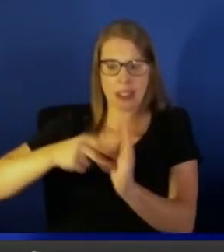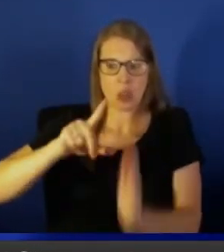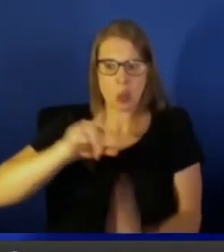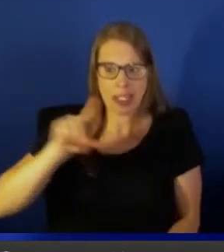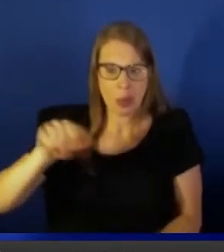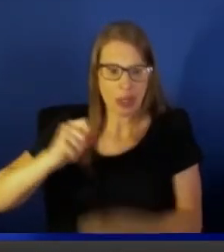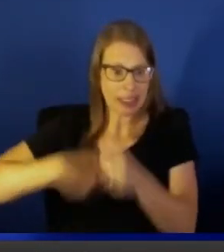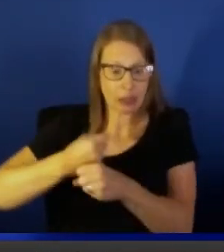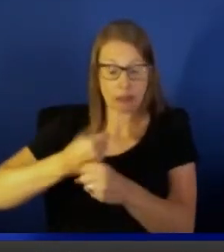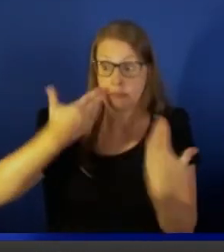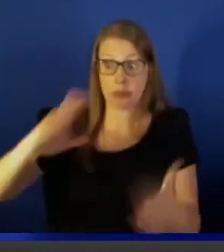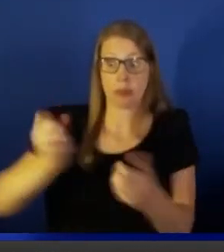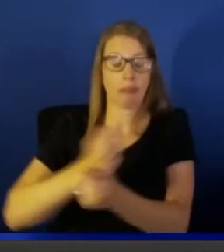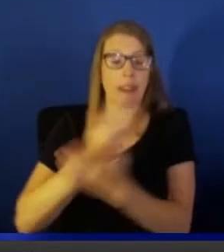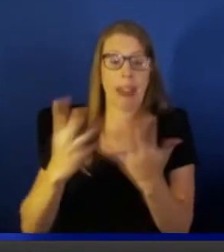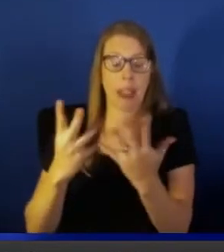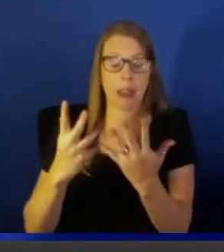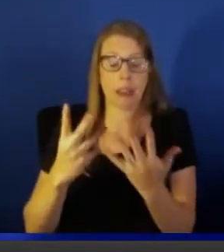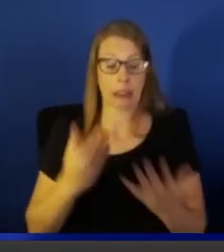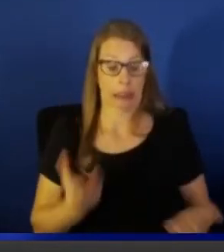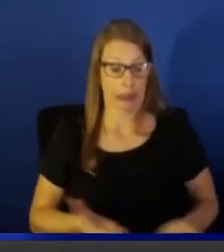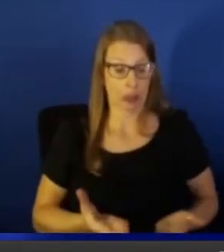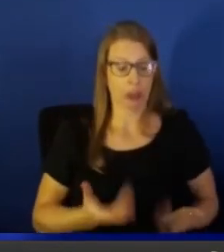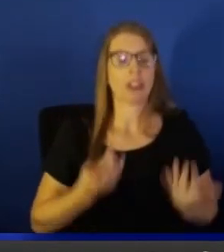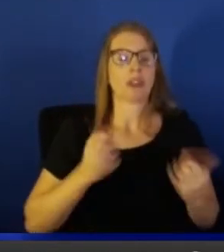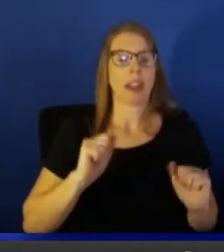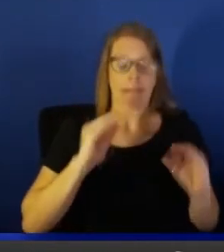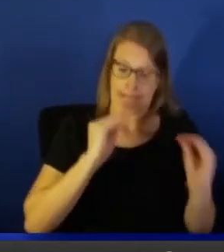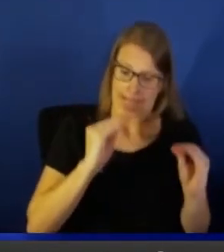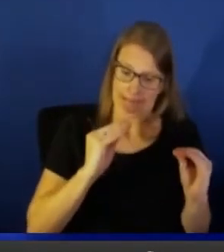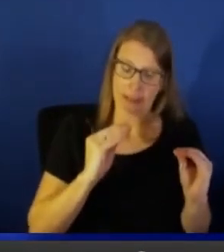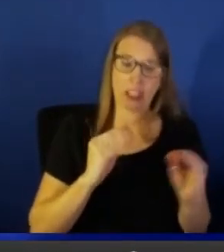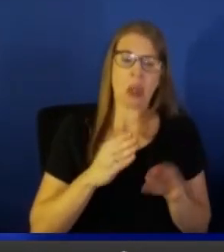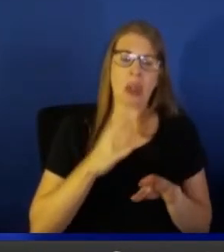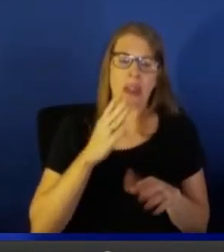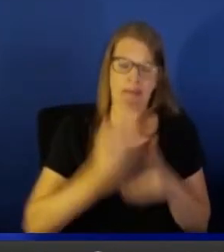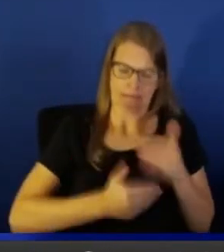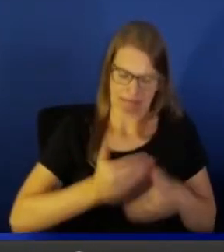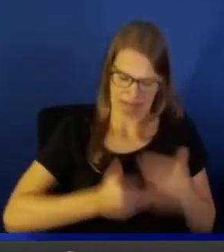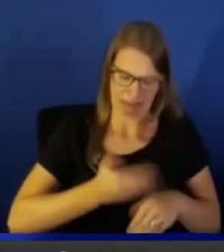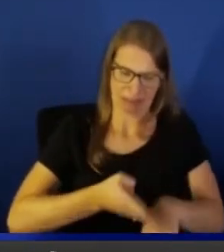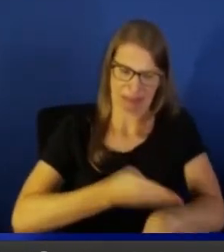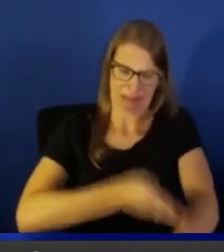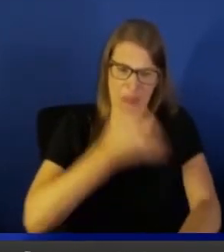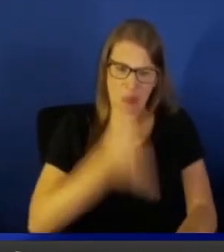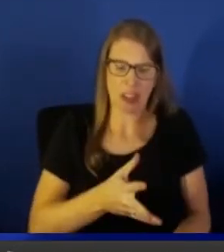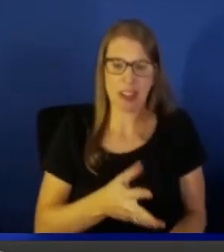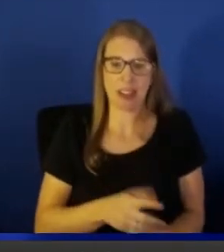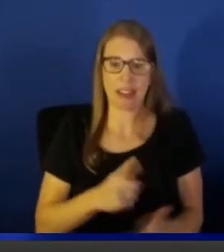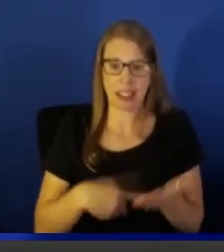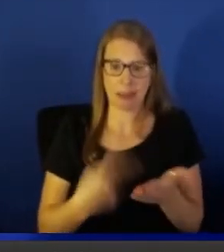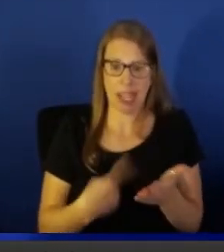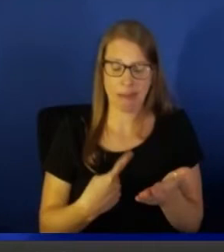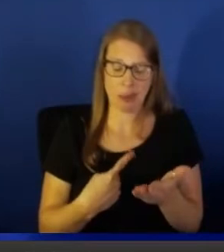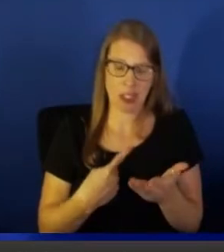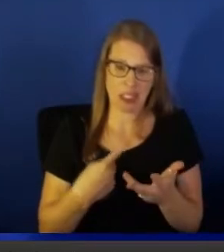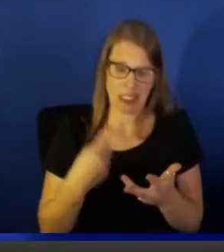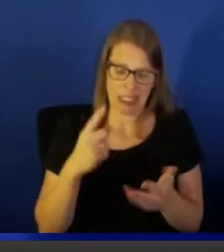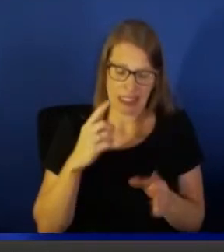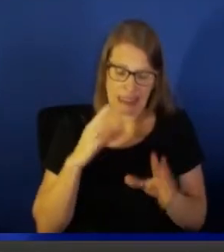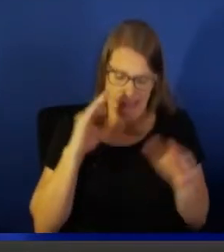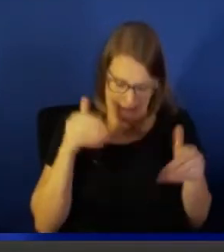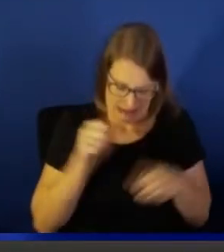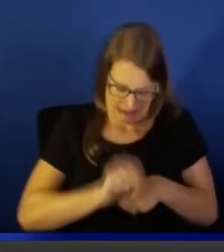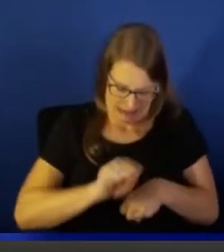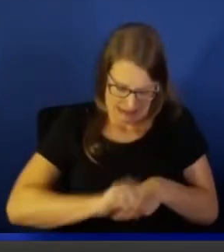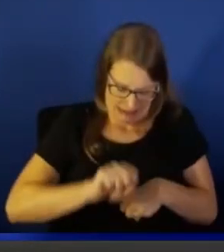say, hey, we're giving you the truth as we know it, things will get better. And just keeping your head down sometimes, knowing that there was a whole bunch of noise outside